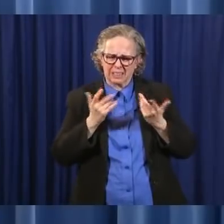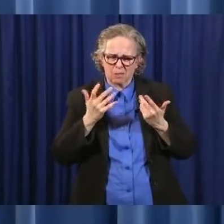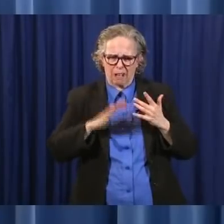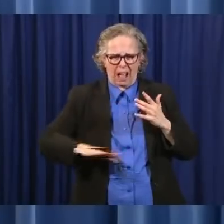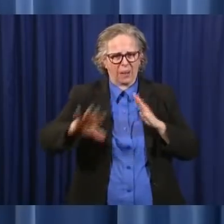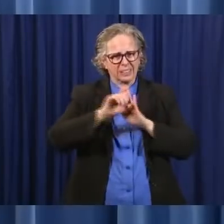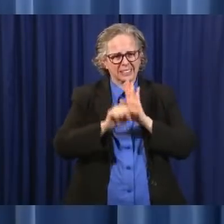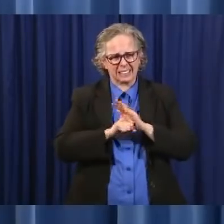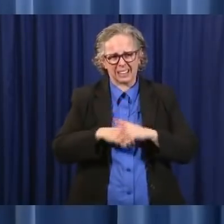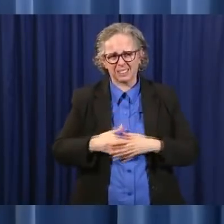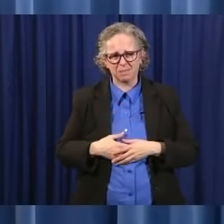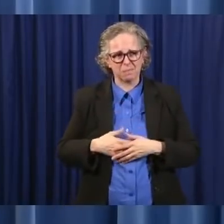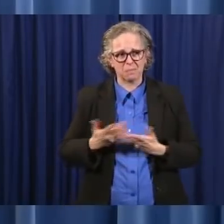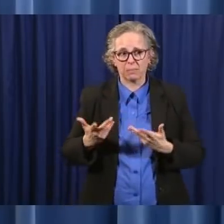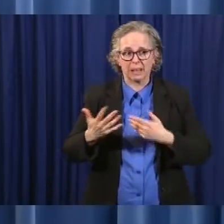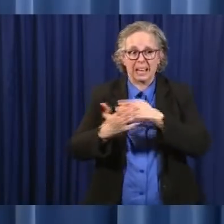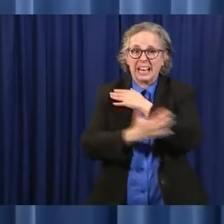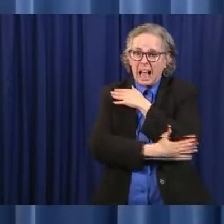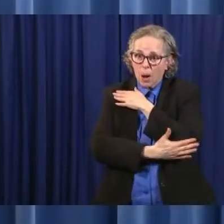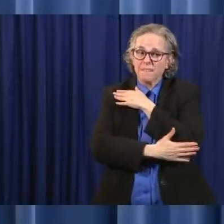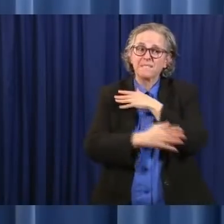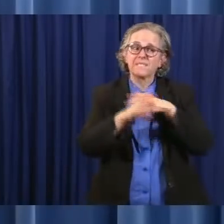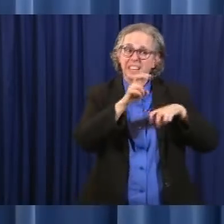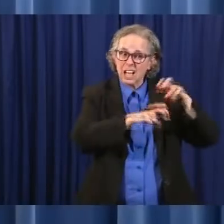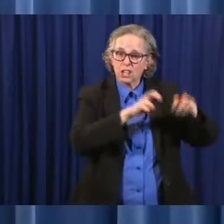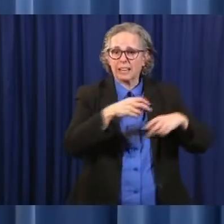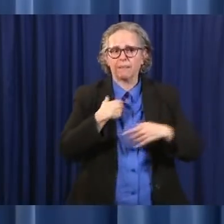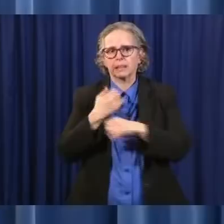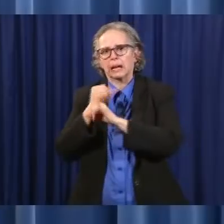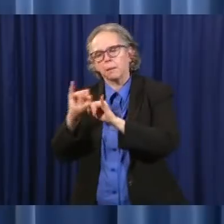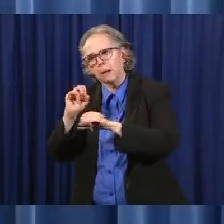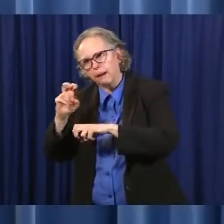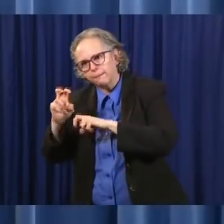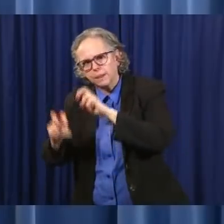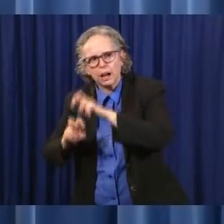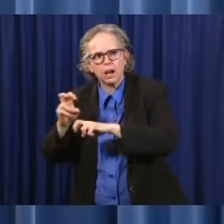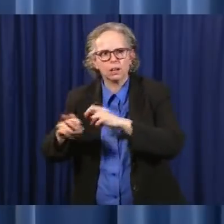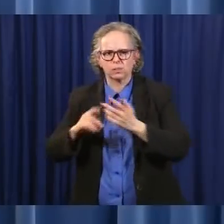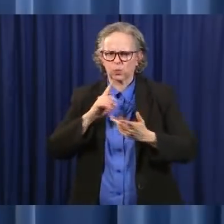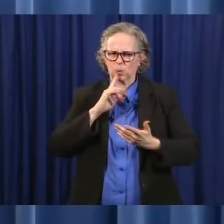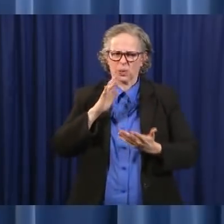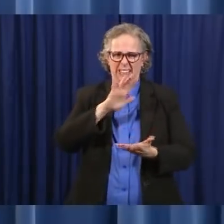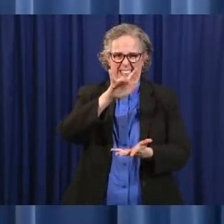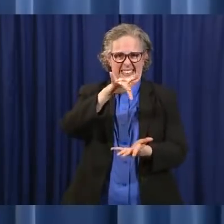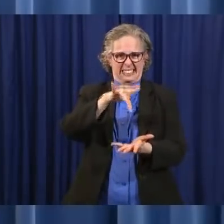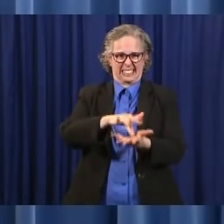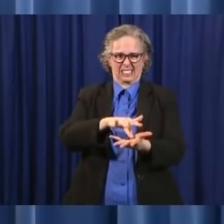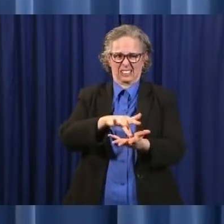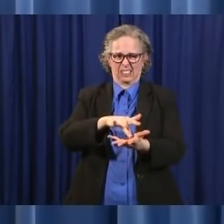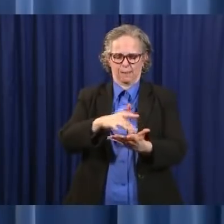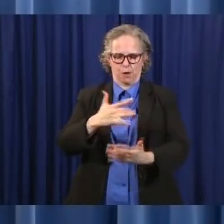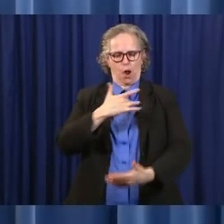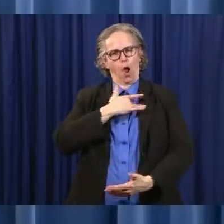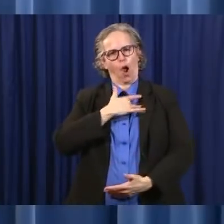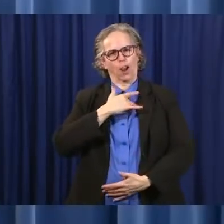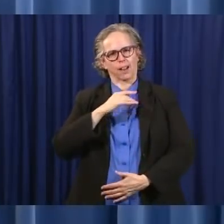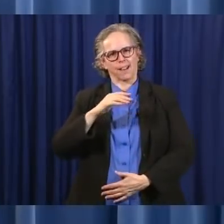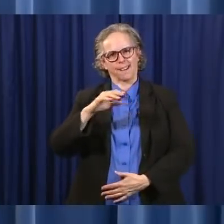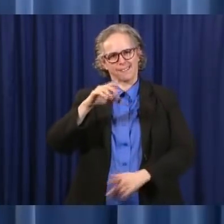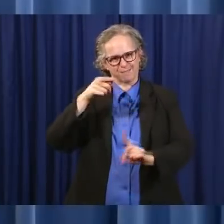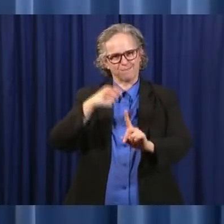and the independent fairs, because they are really the heart and soul of those fairs. And they're not only the heart and soul of the fairs, they're the heart and soul of that